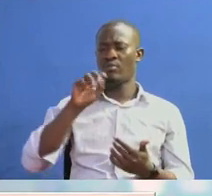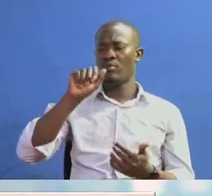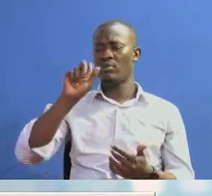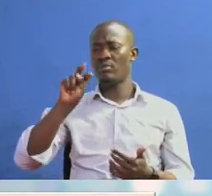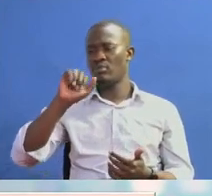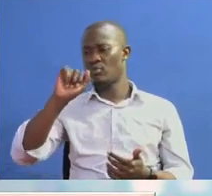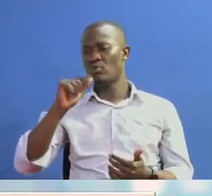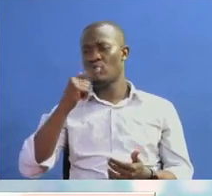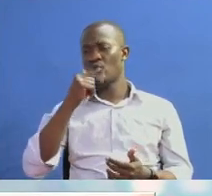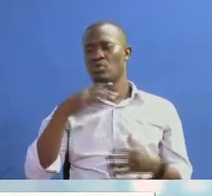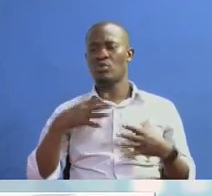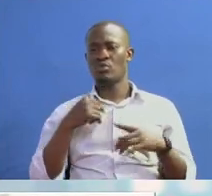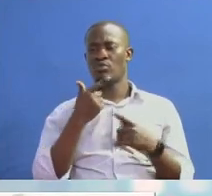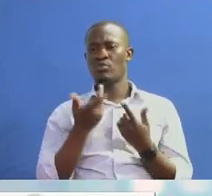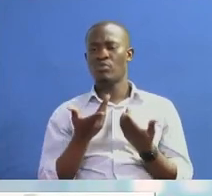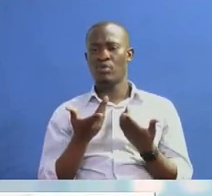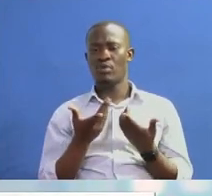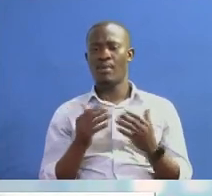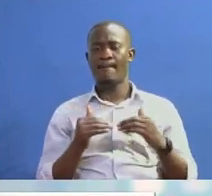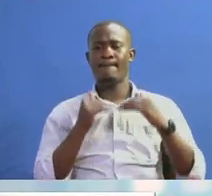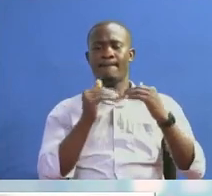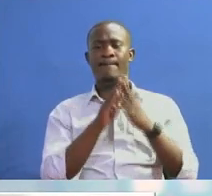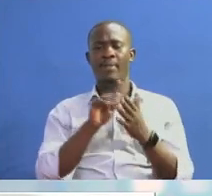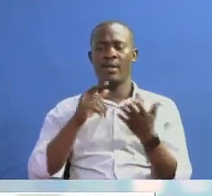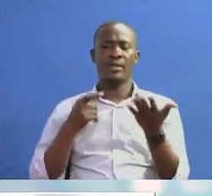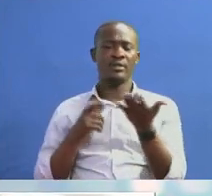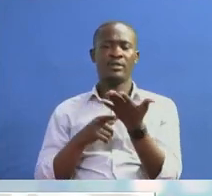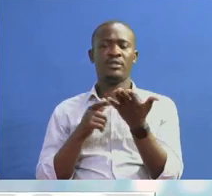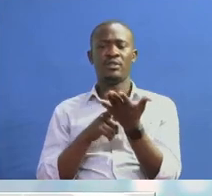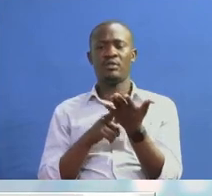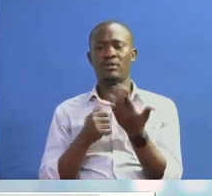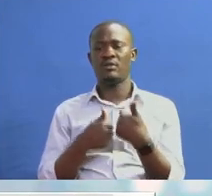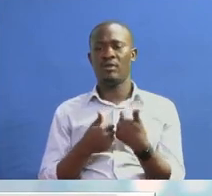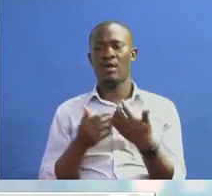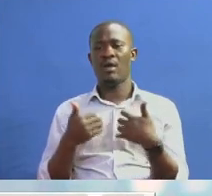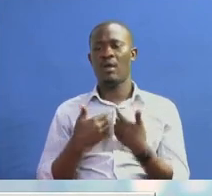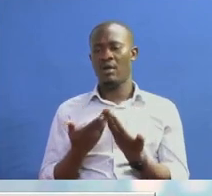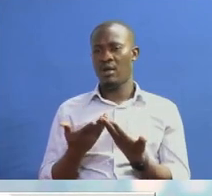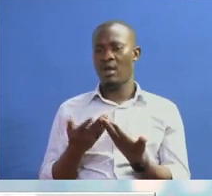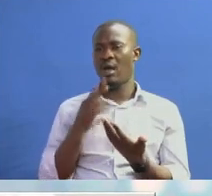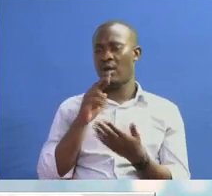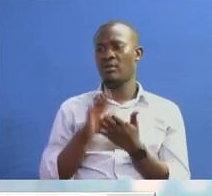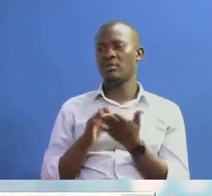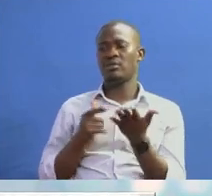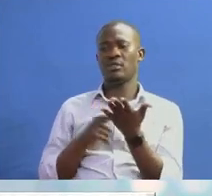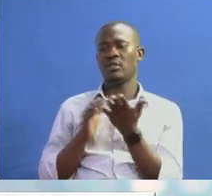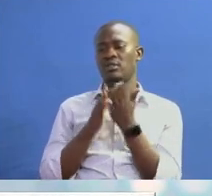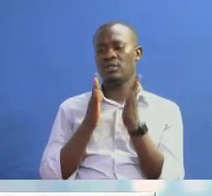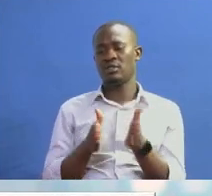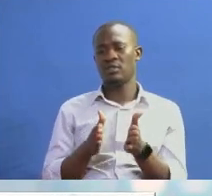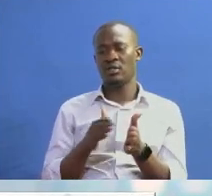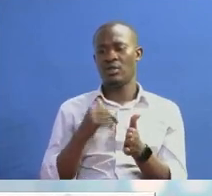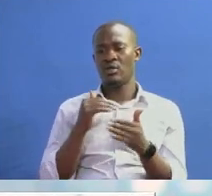Maasais. People who are promoting Taita Taveta Conservancy area are mm-hmm. Taitas. And people who are